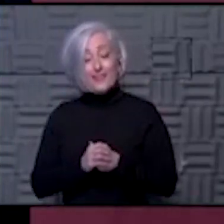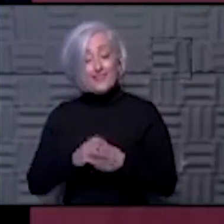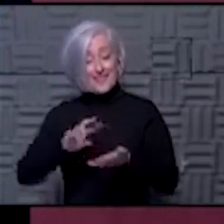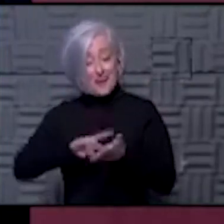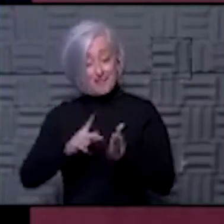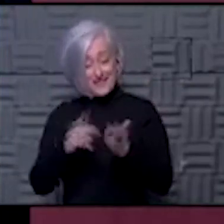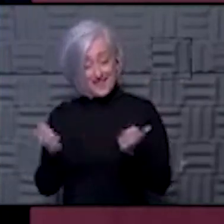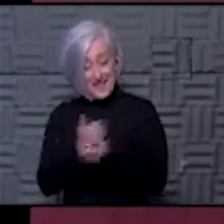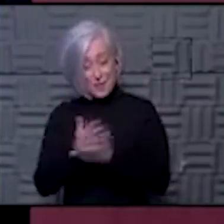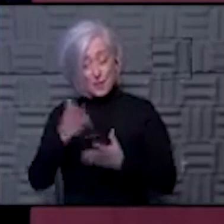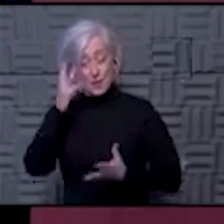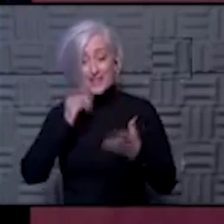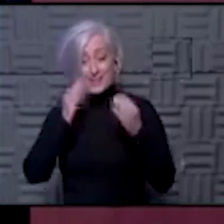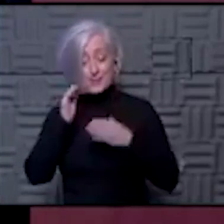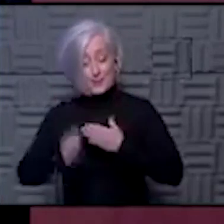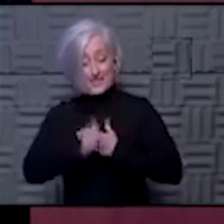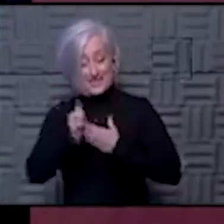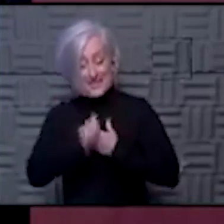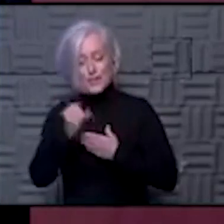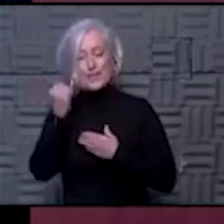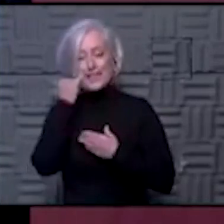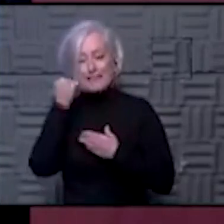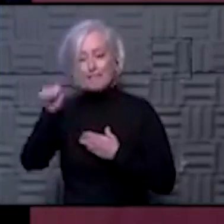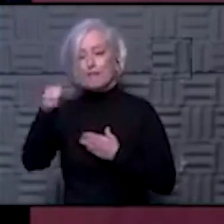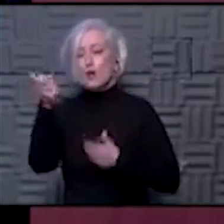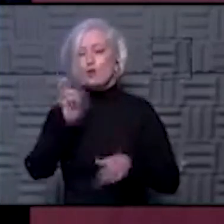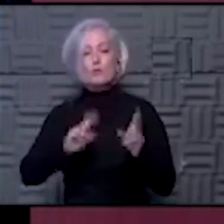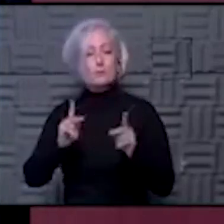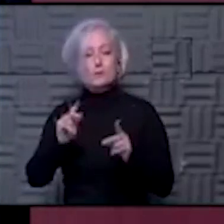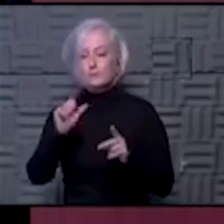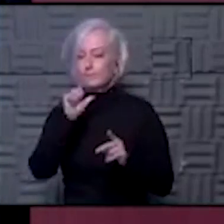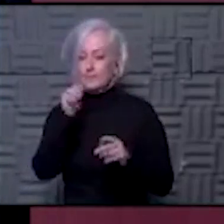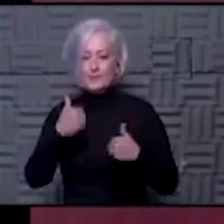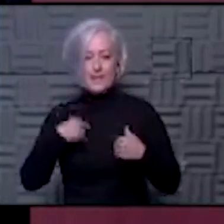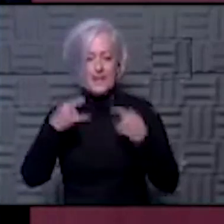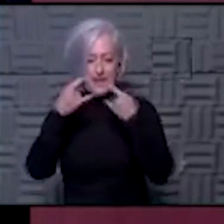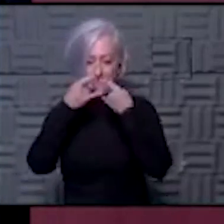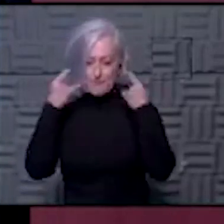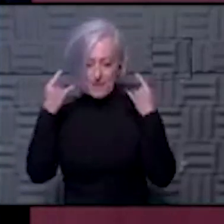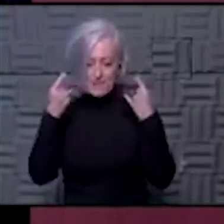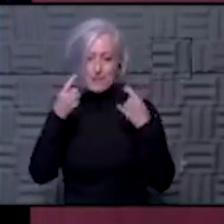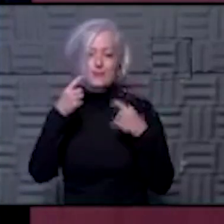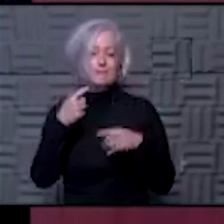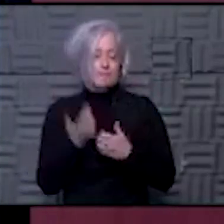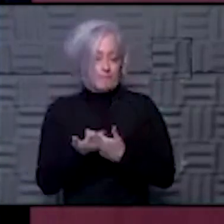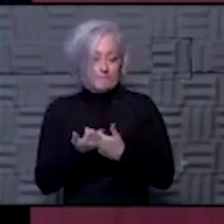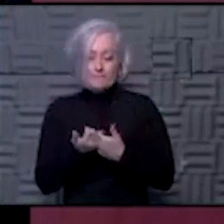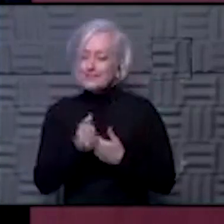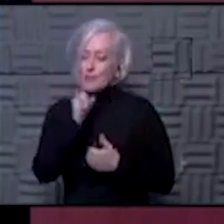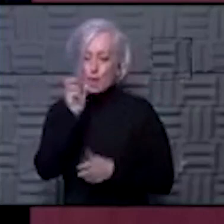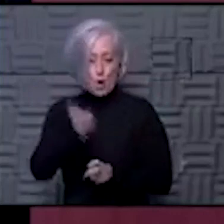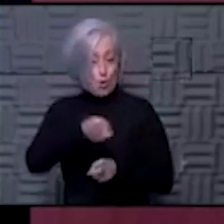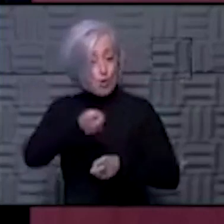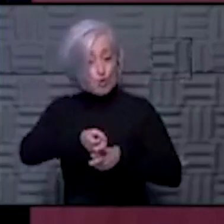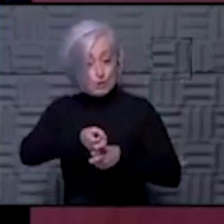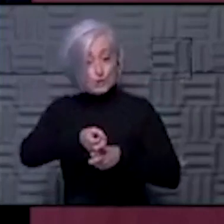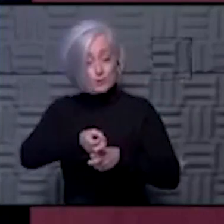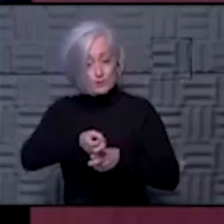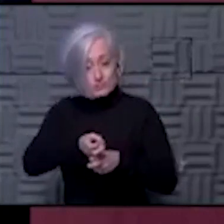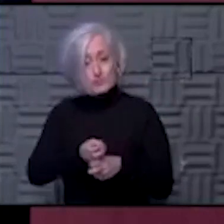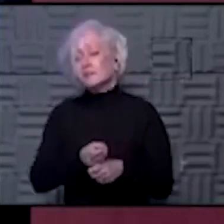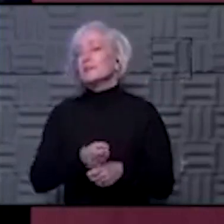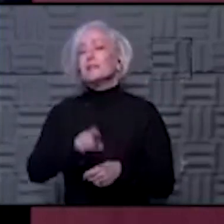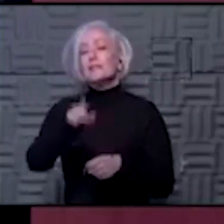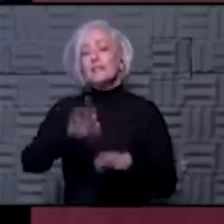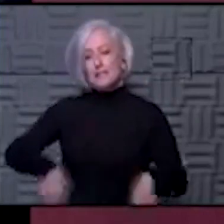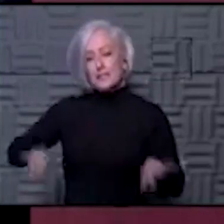us when you don't wear a mask in all these simple circumstances. It is not that hard to try and take care